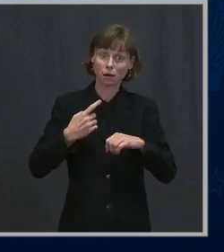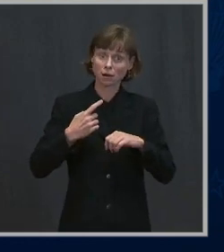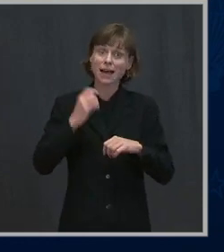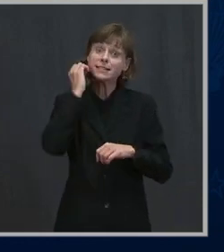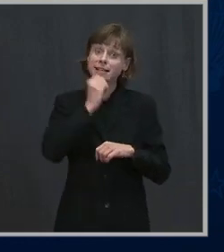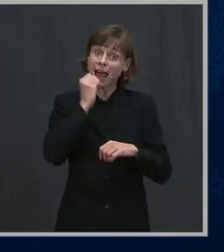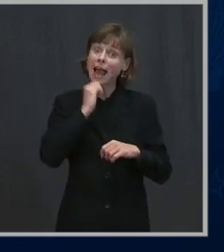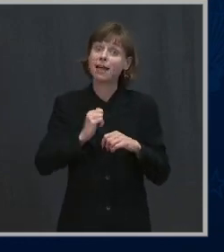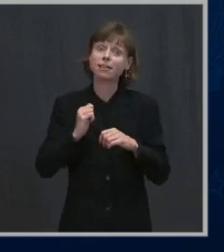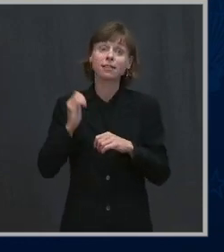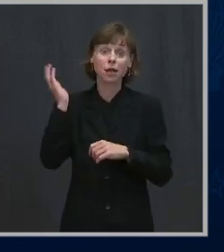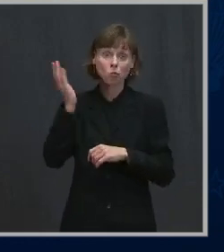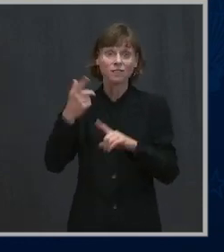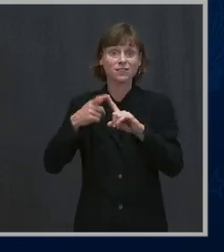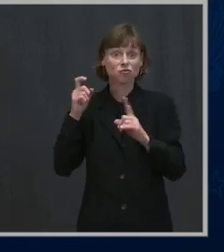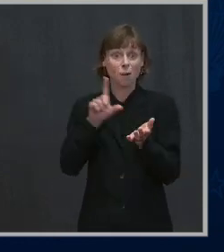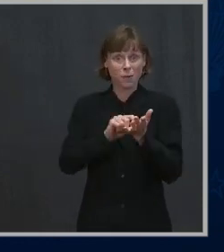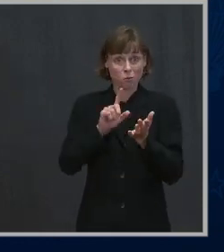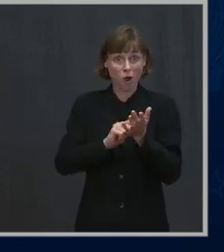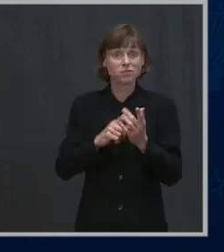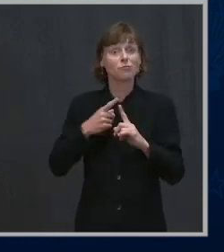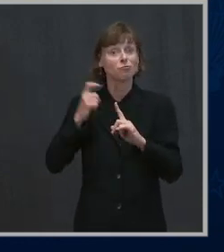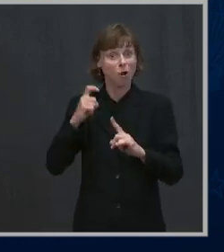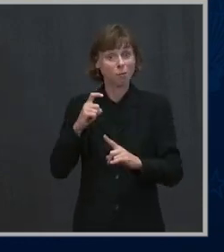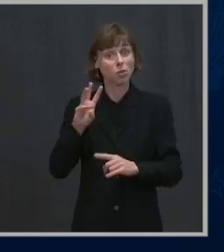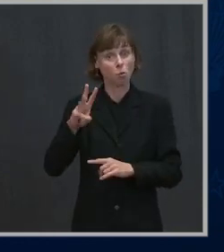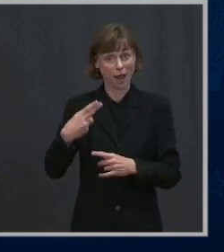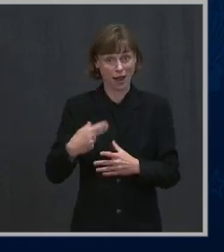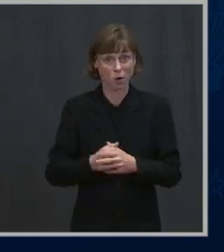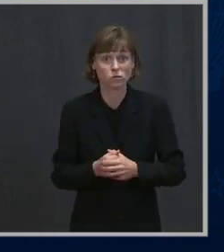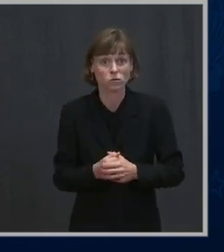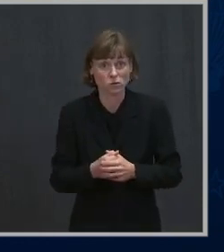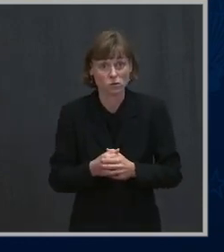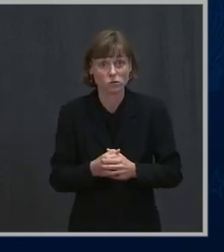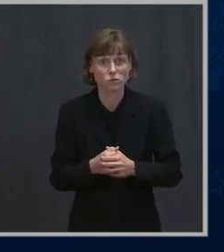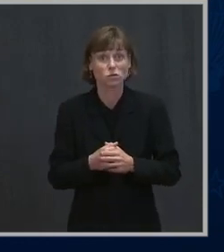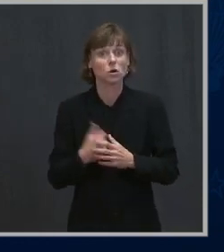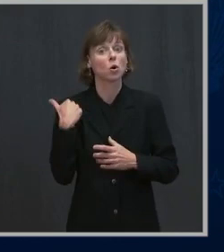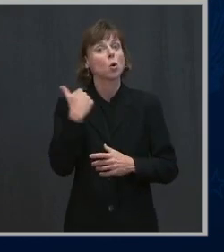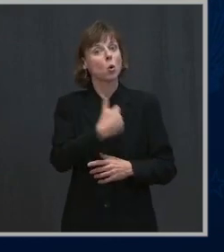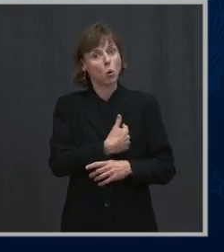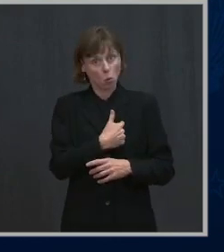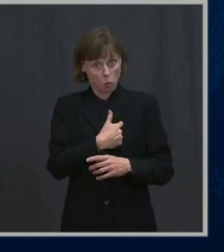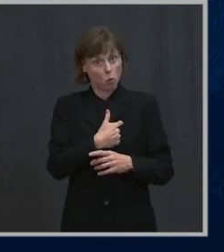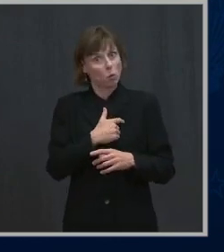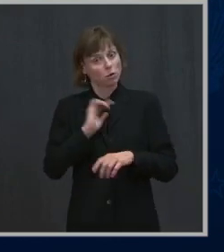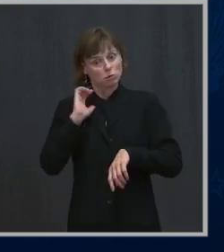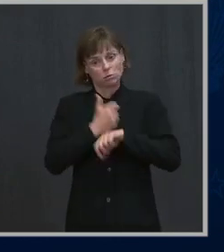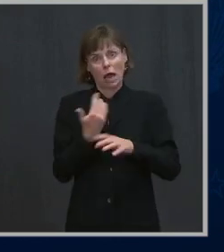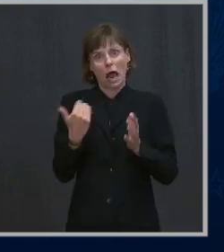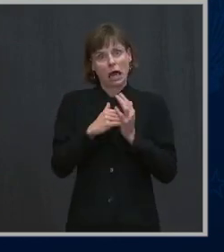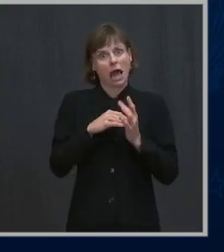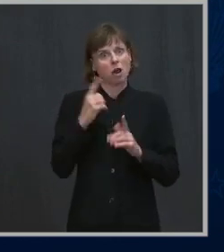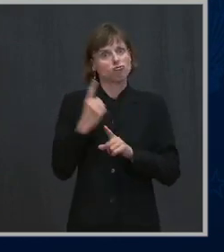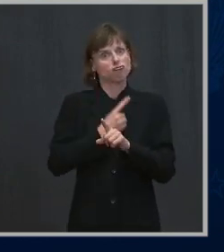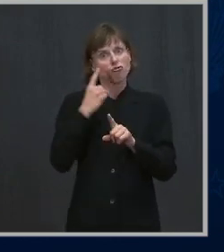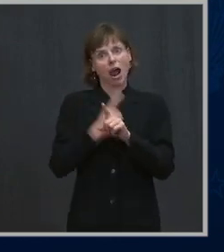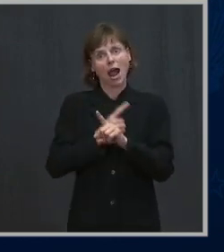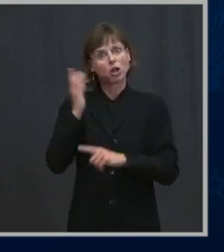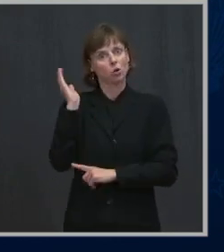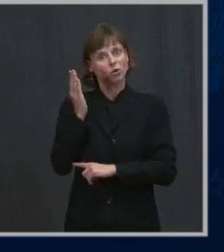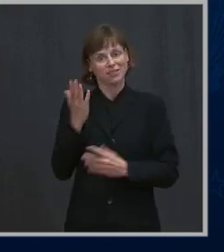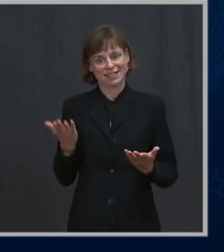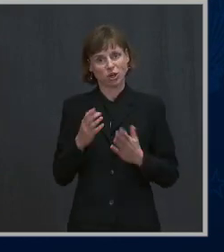briefings of the press from the white house we've rinsed we've reinstituted regular briefings here at state at the